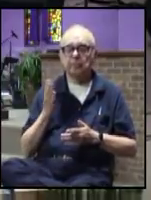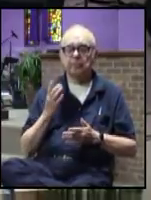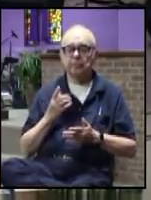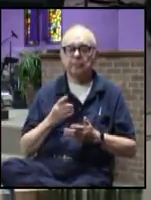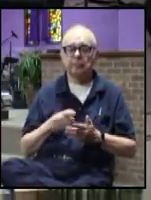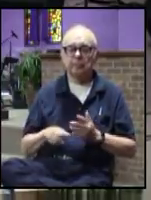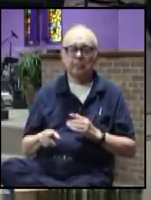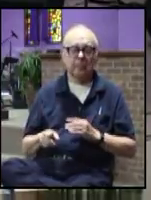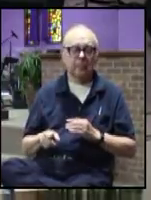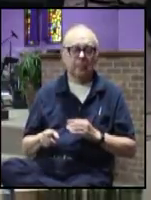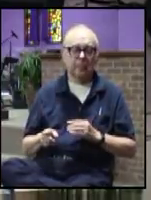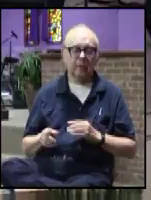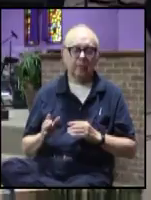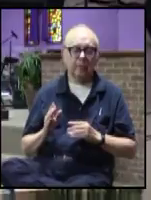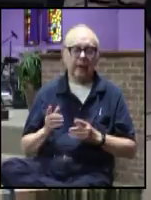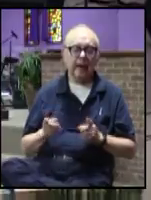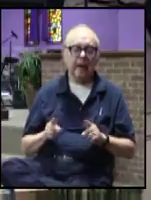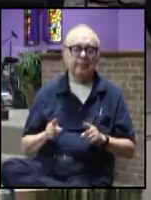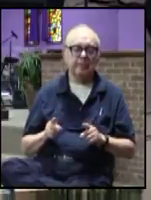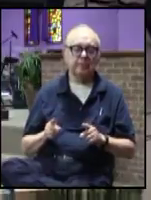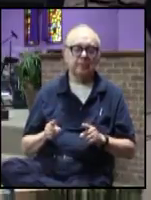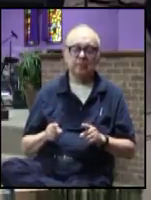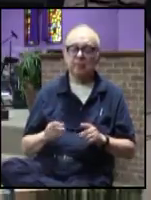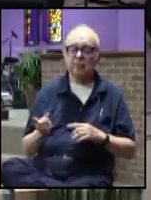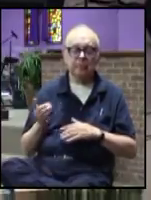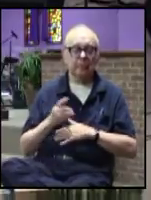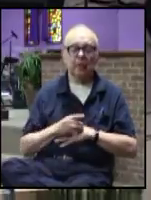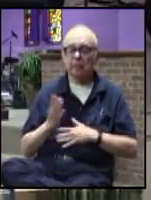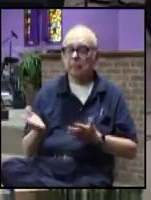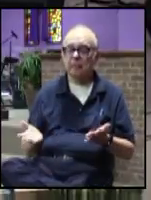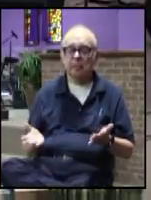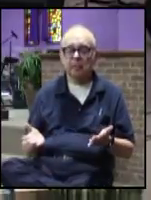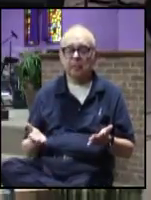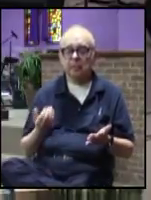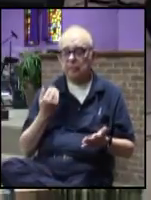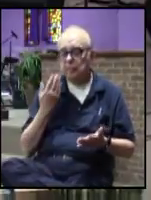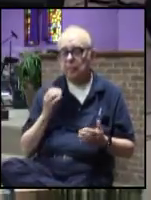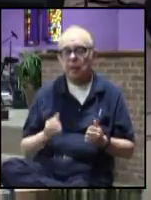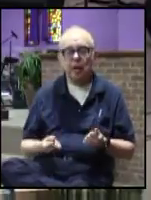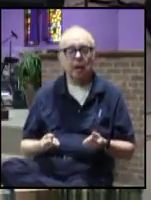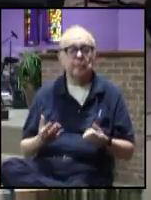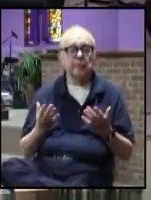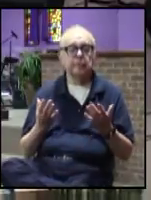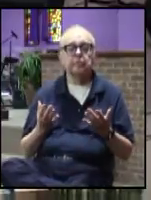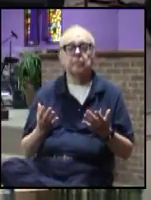You don't know what's around the next bend. You don't know how much